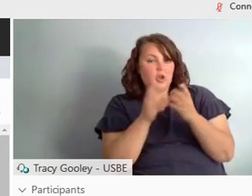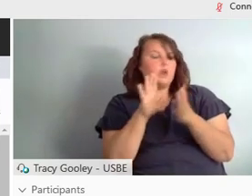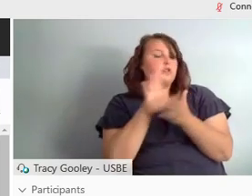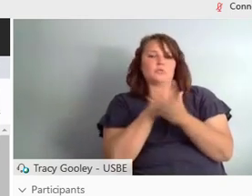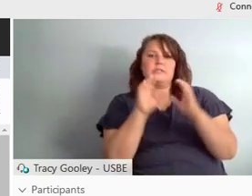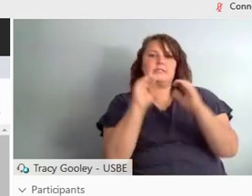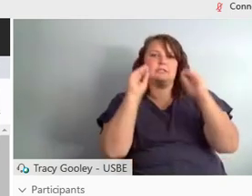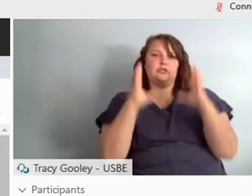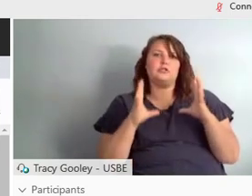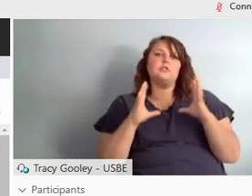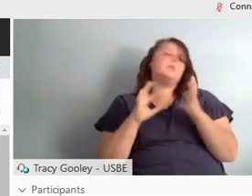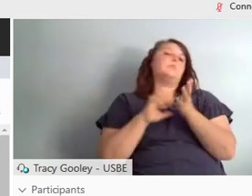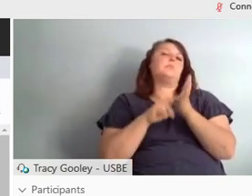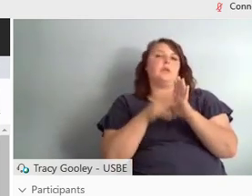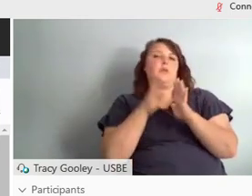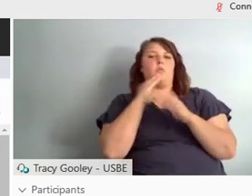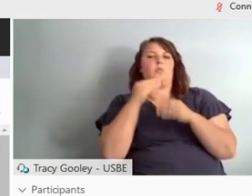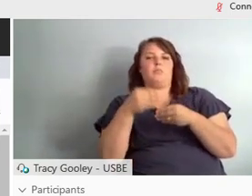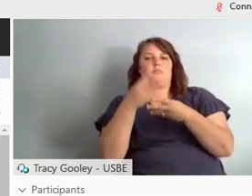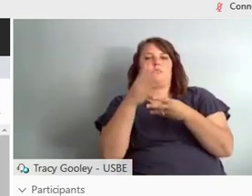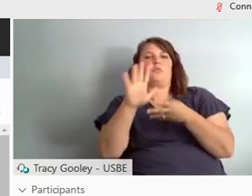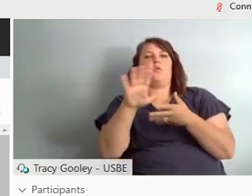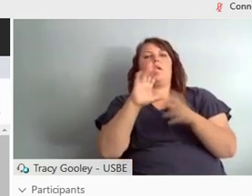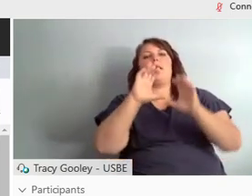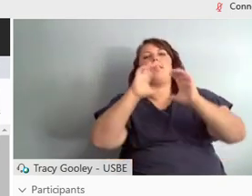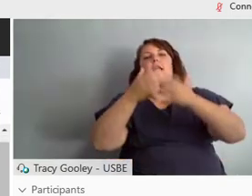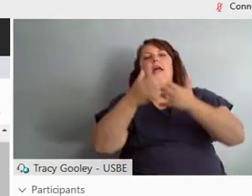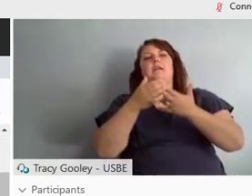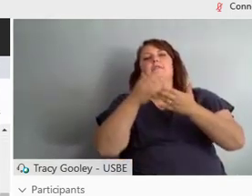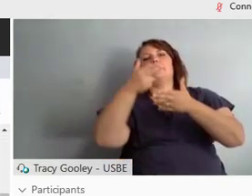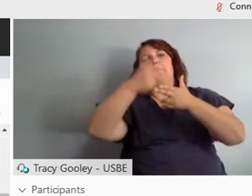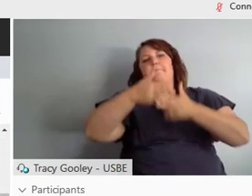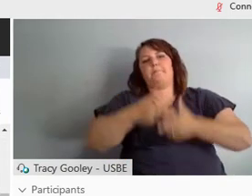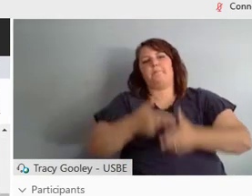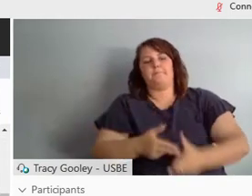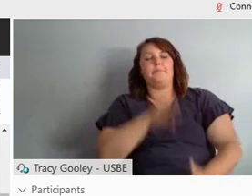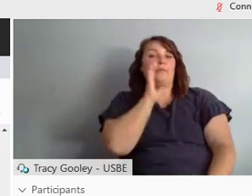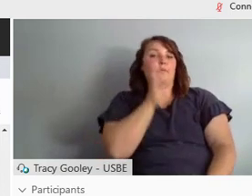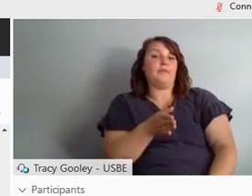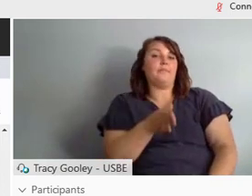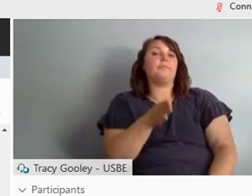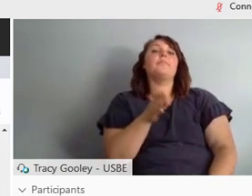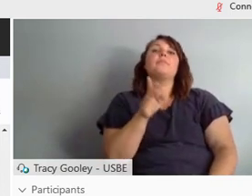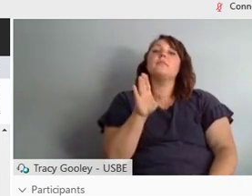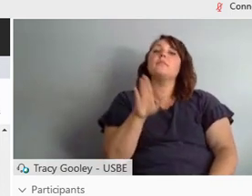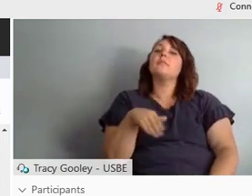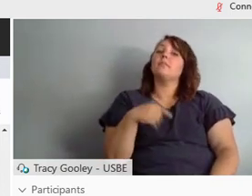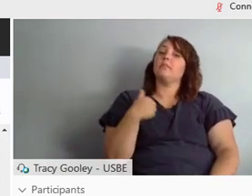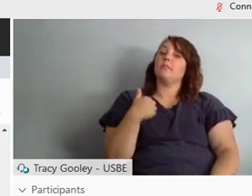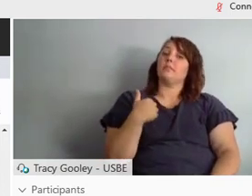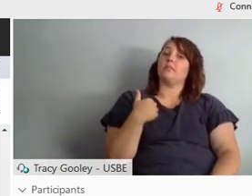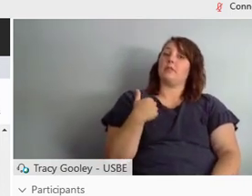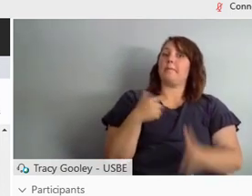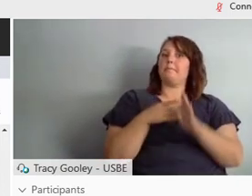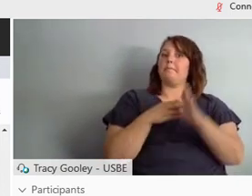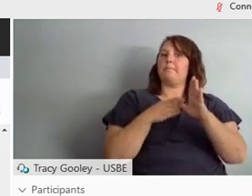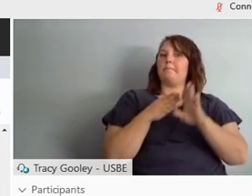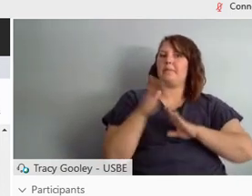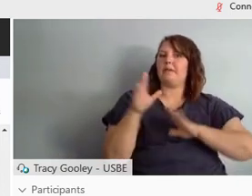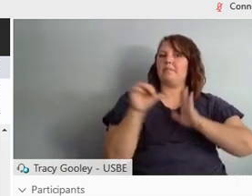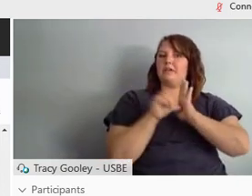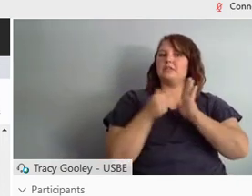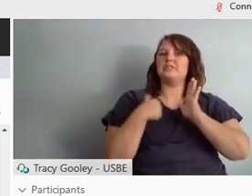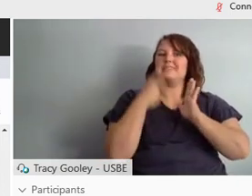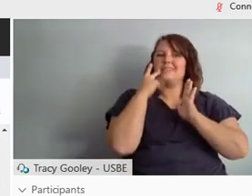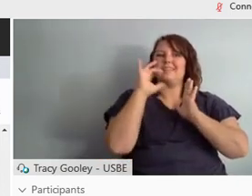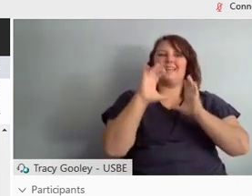automatically populate your class roster for you. So this is the main page. You can see here this class has